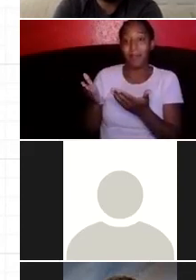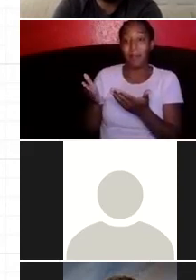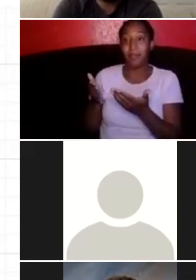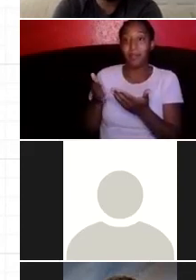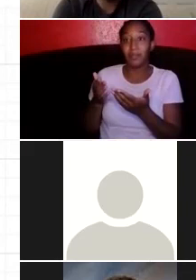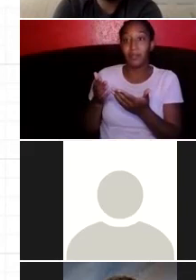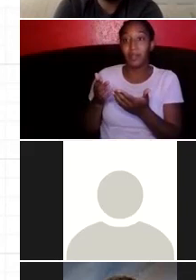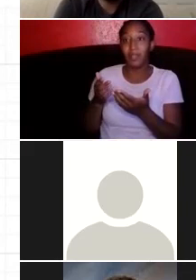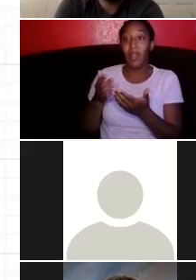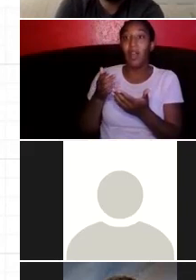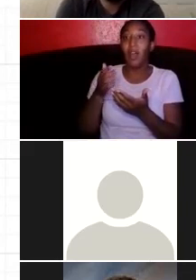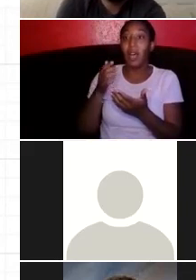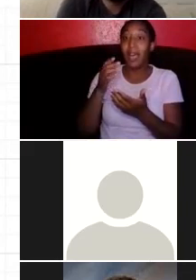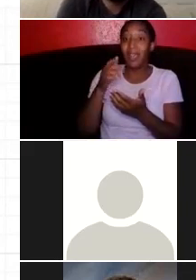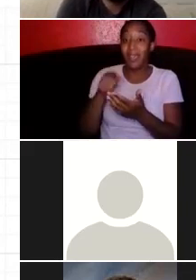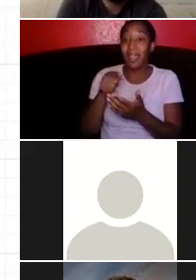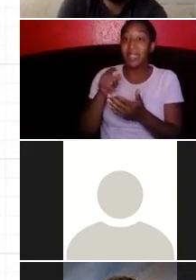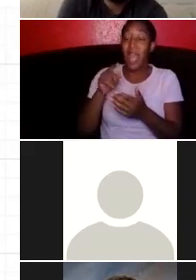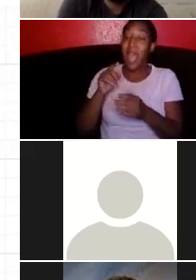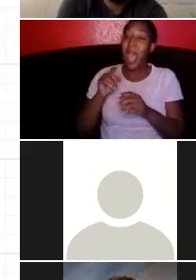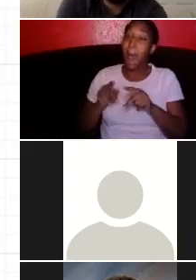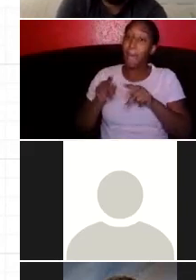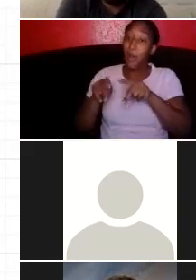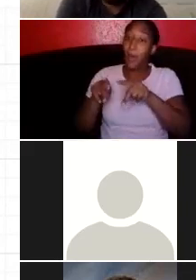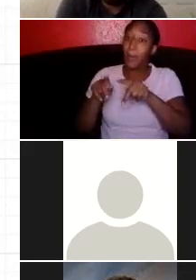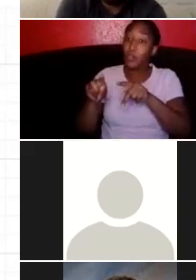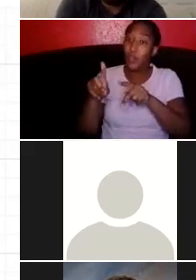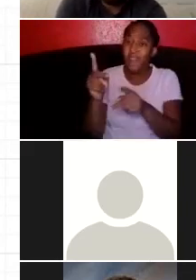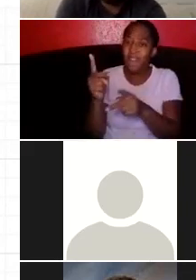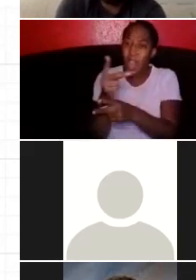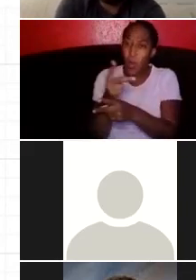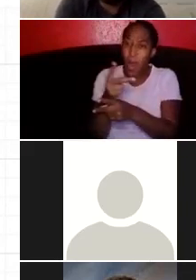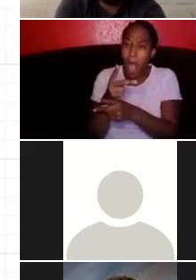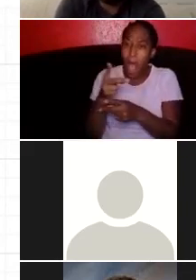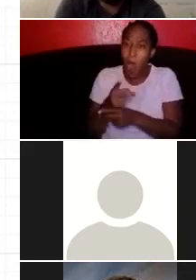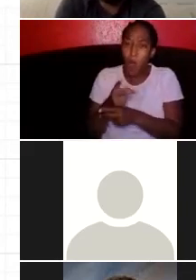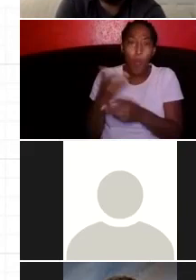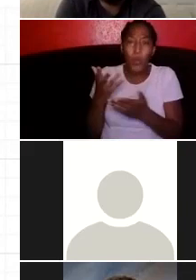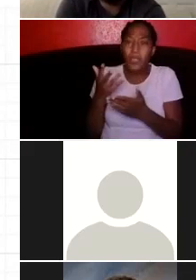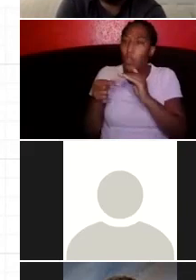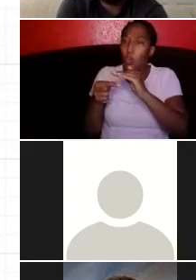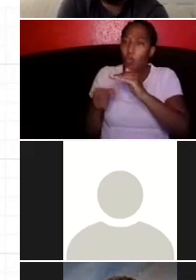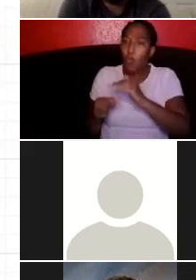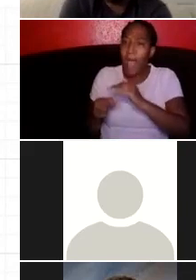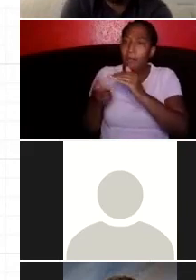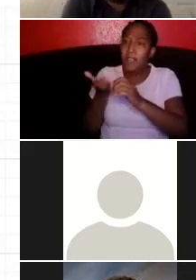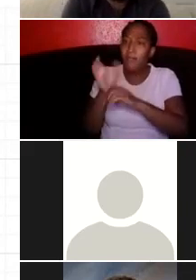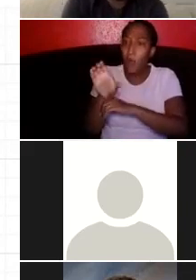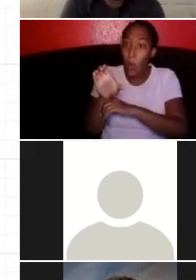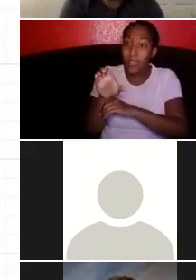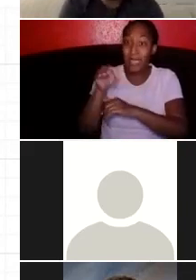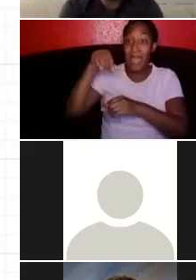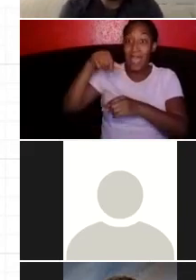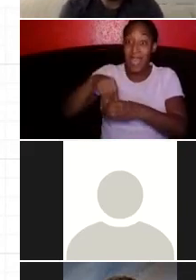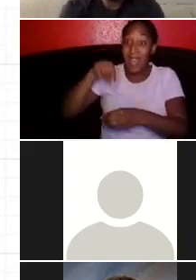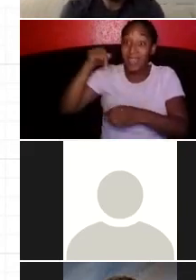you to truly figure out the gravity force anywhere in the universe between any